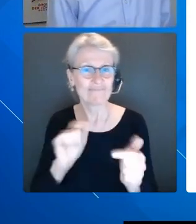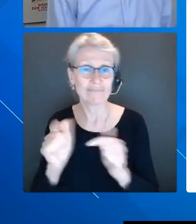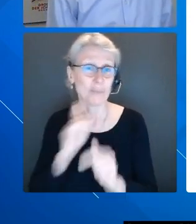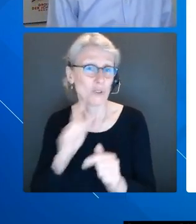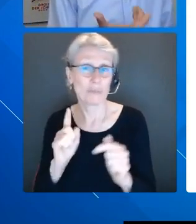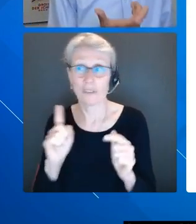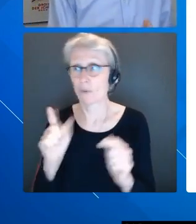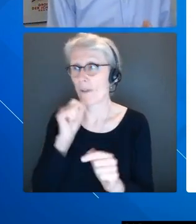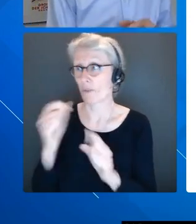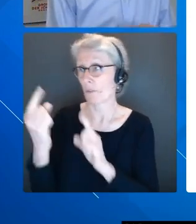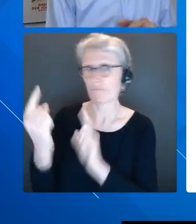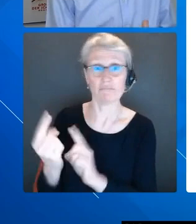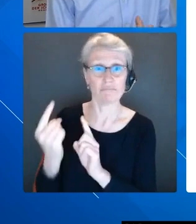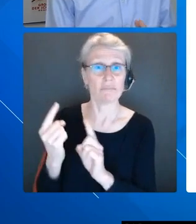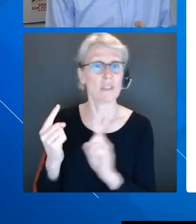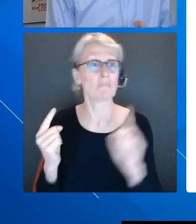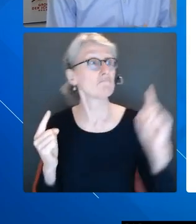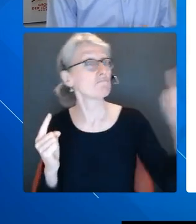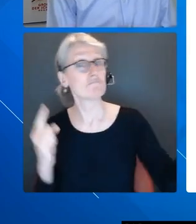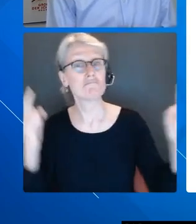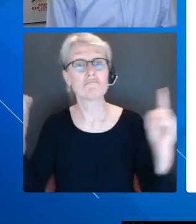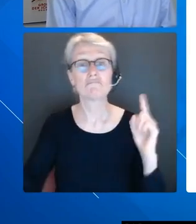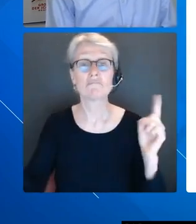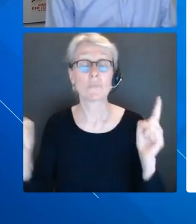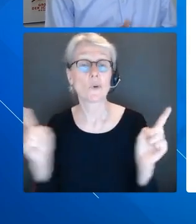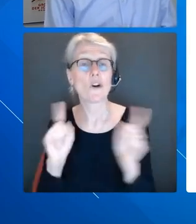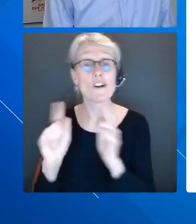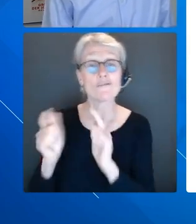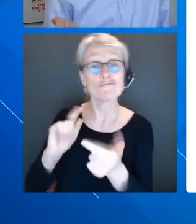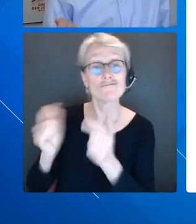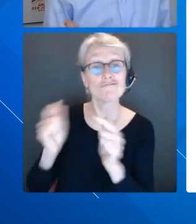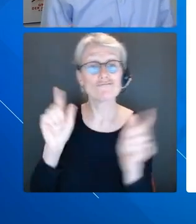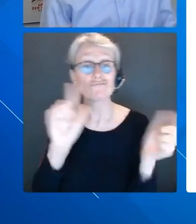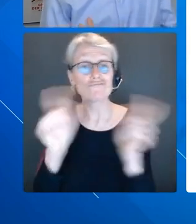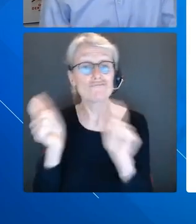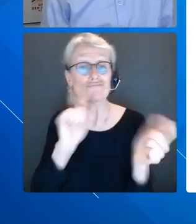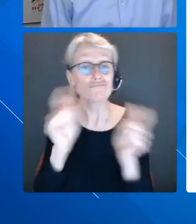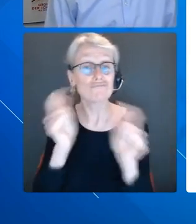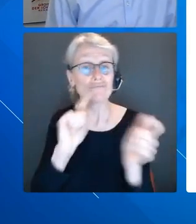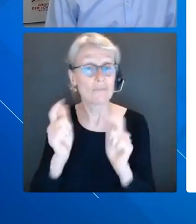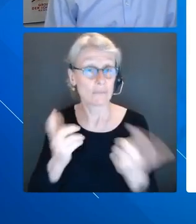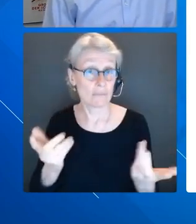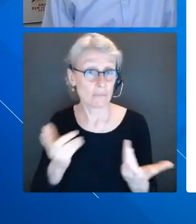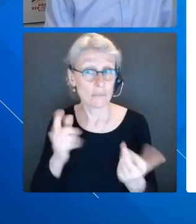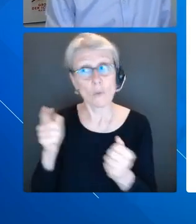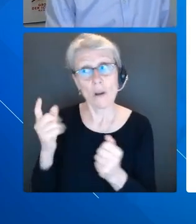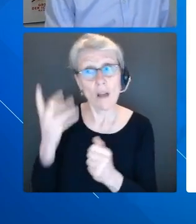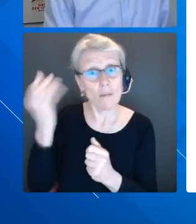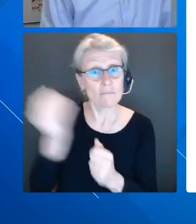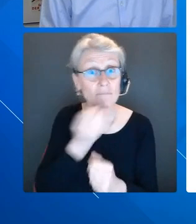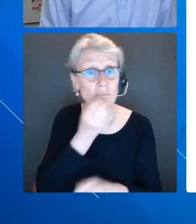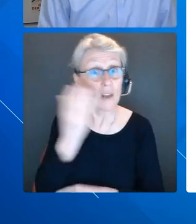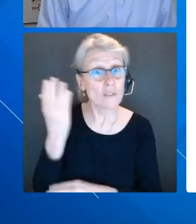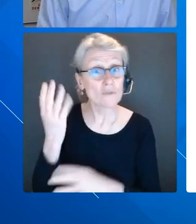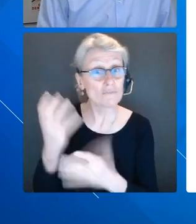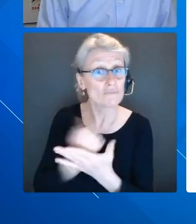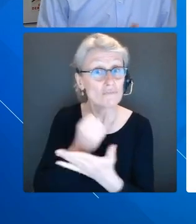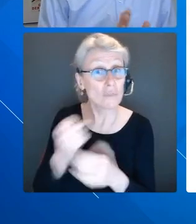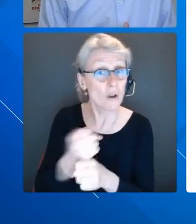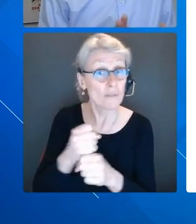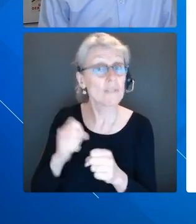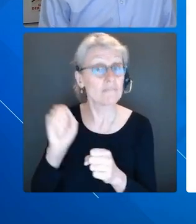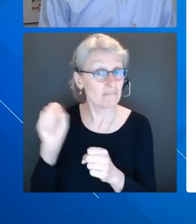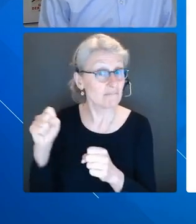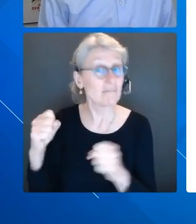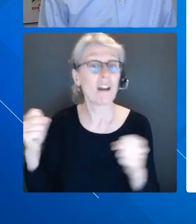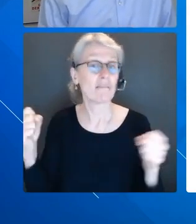even in front of each other. We were on doing a conversation with this, like, hey, where are you? Do you want to go to lunch? Let's grab a cup of coffee. Okay, great. Works really well.